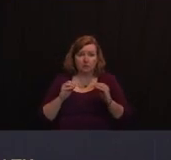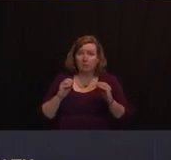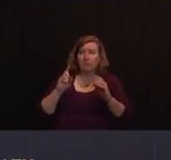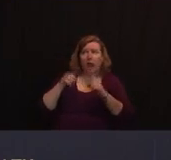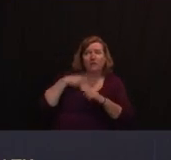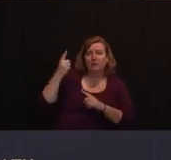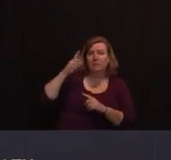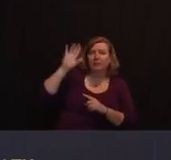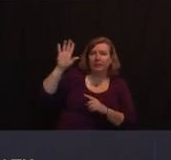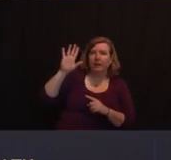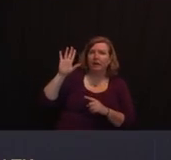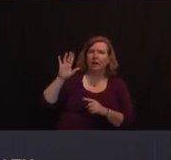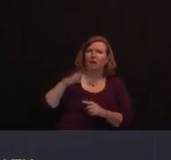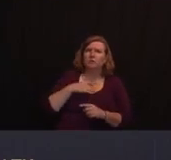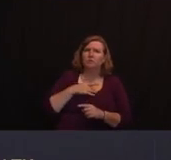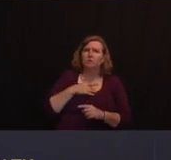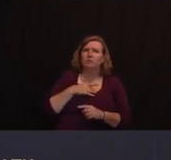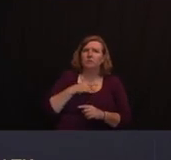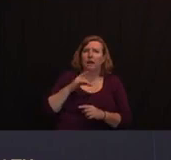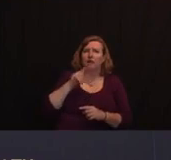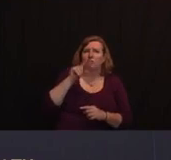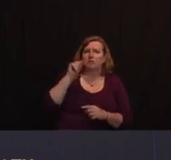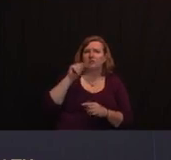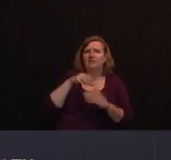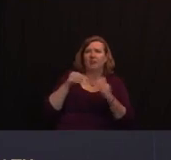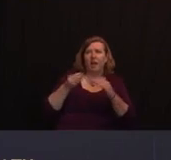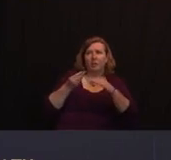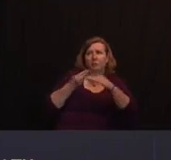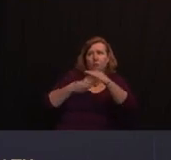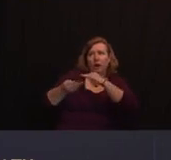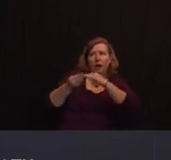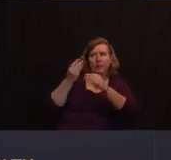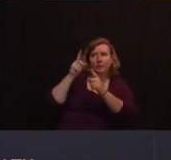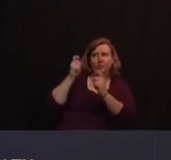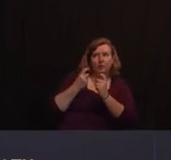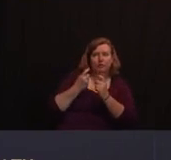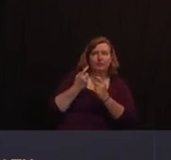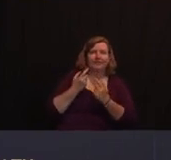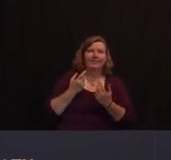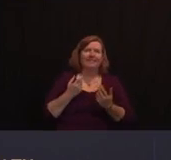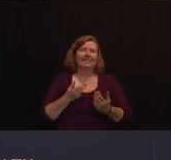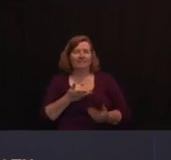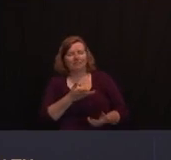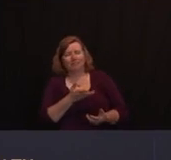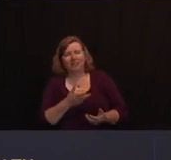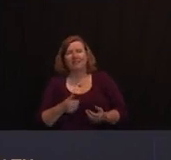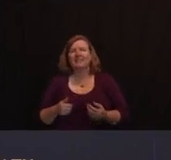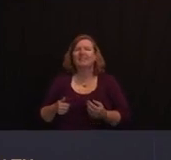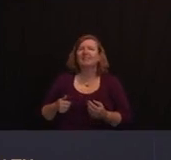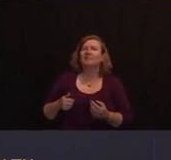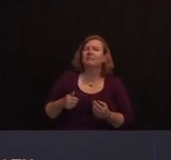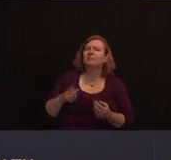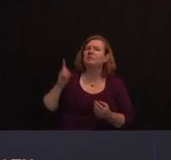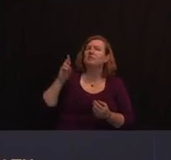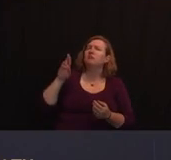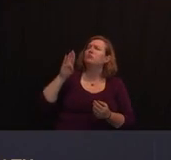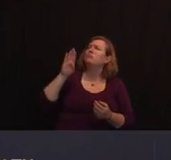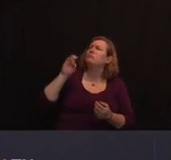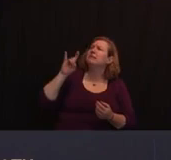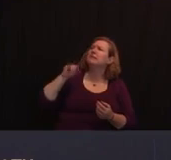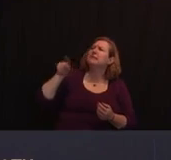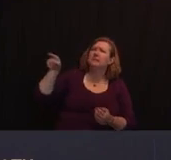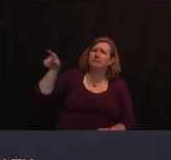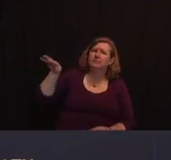also like the 20 if possible. Can't have it both ways, my friend. To get Dr. Bresnitz out of the bullpen,